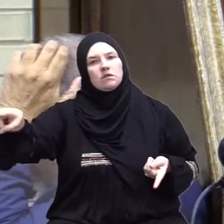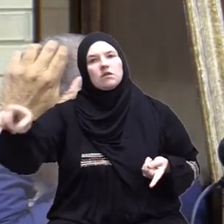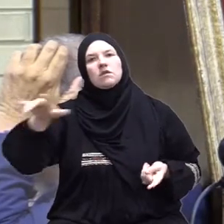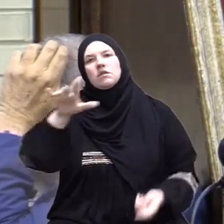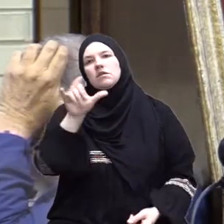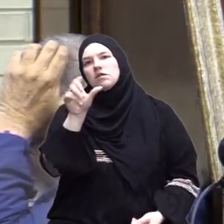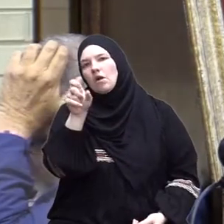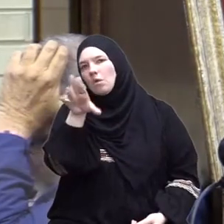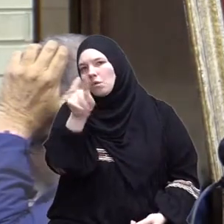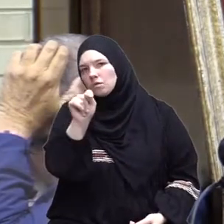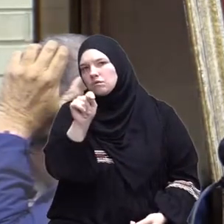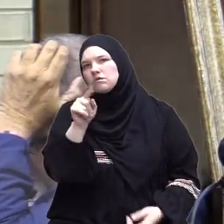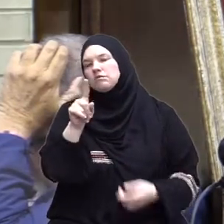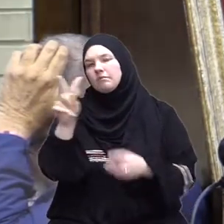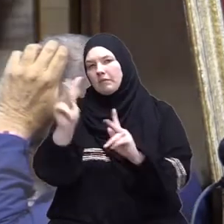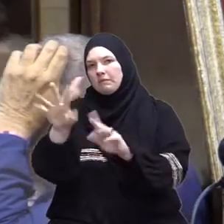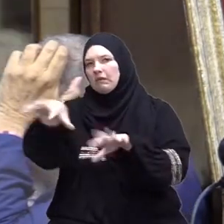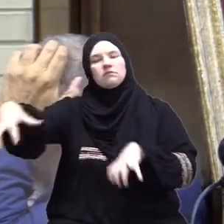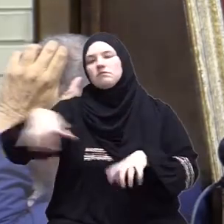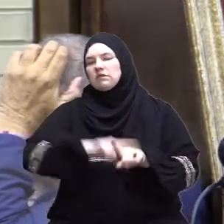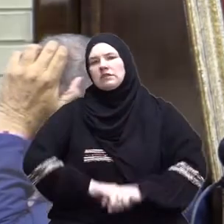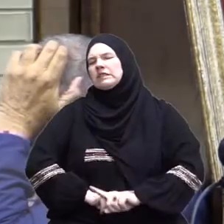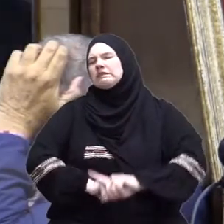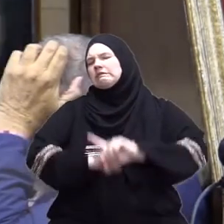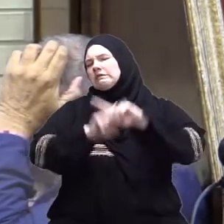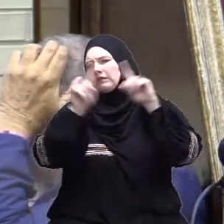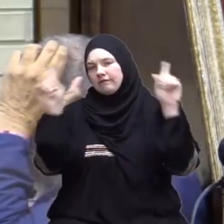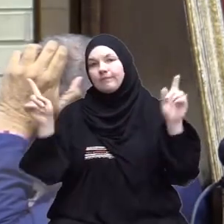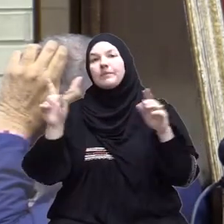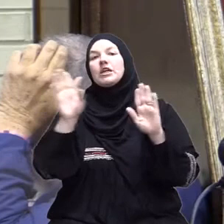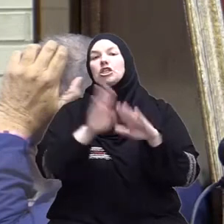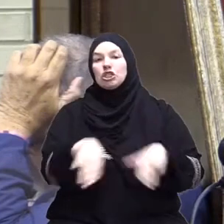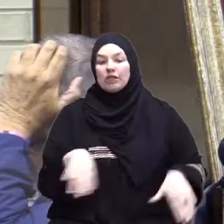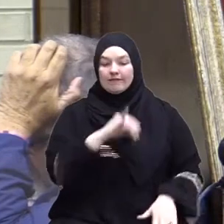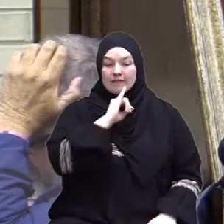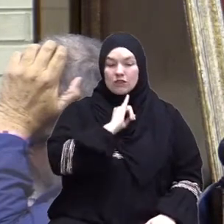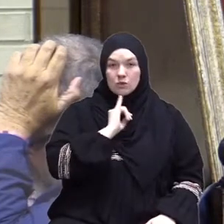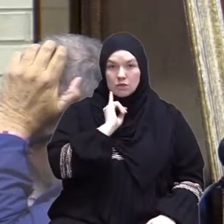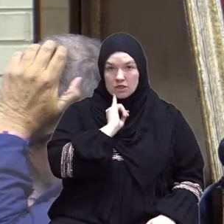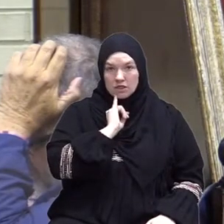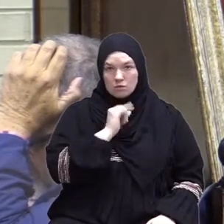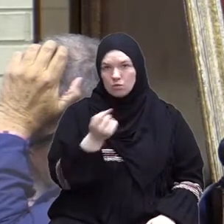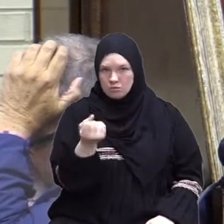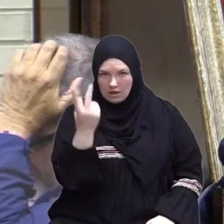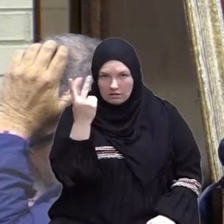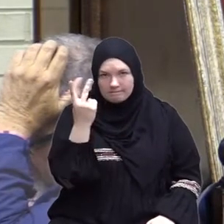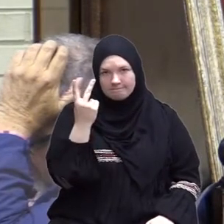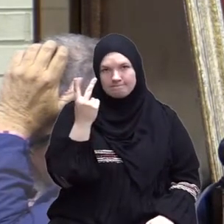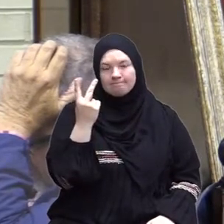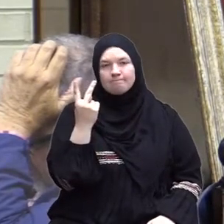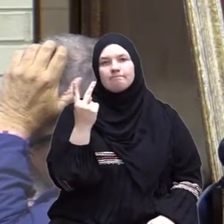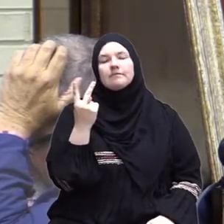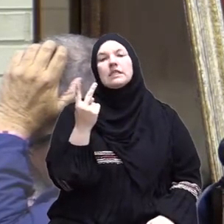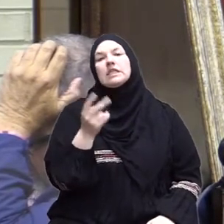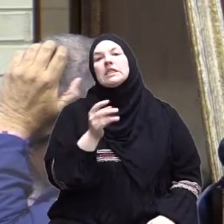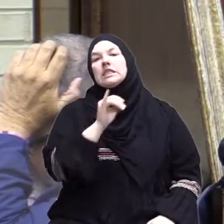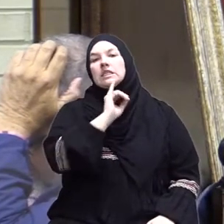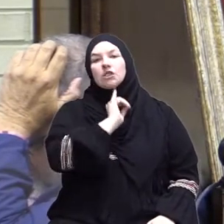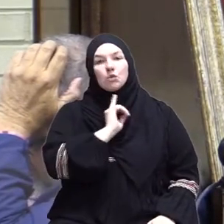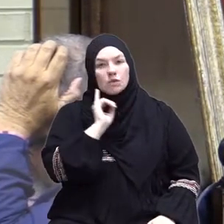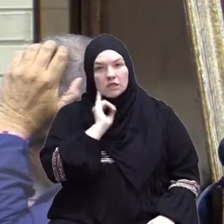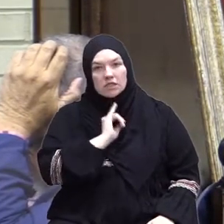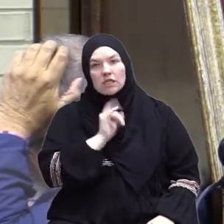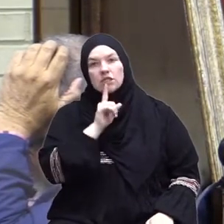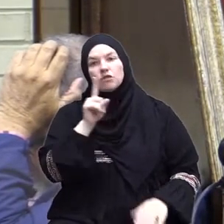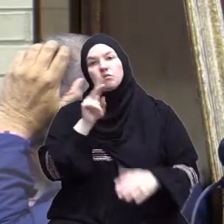Al-Yahud as we know them today. So we have to differentiate. The children of Israel were 12, and Israel is